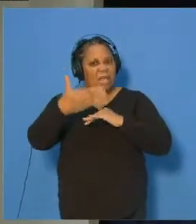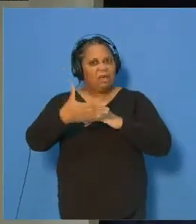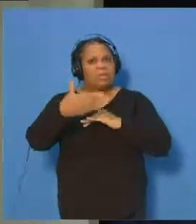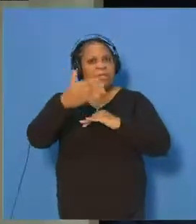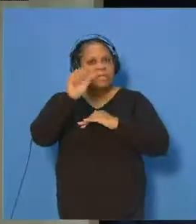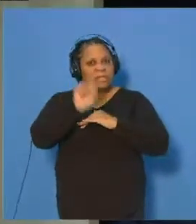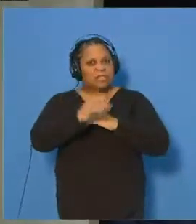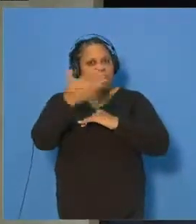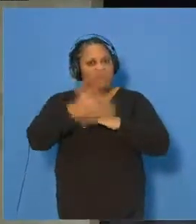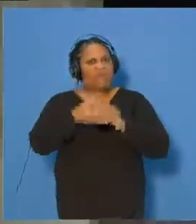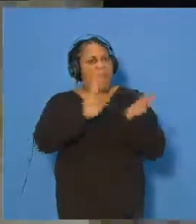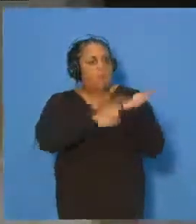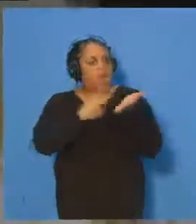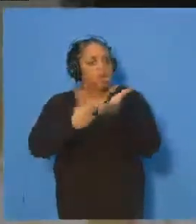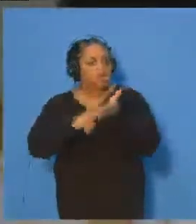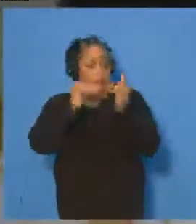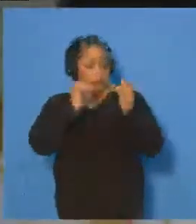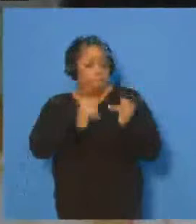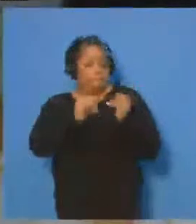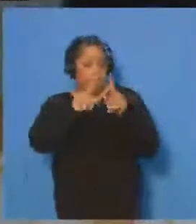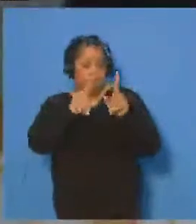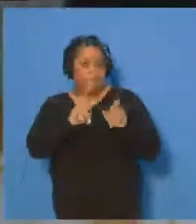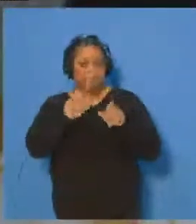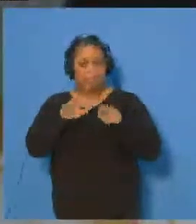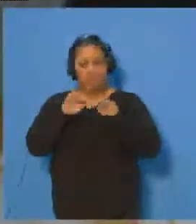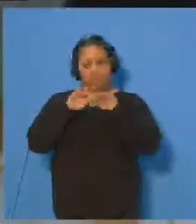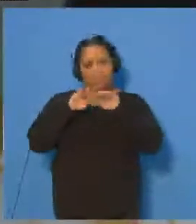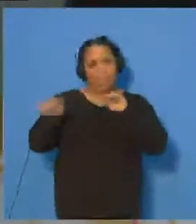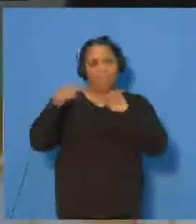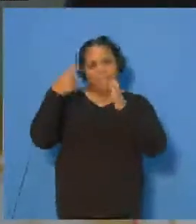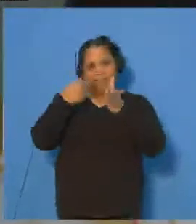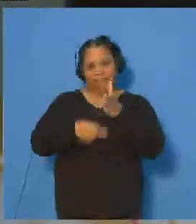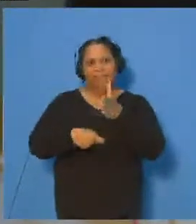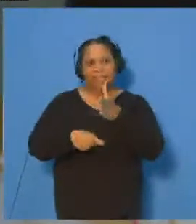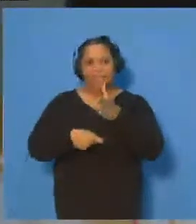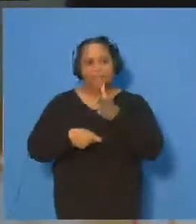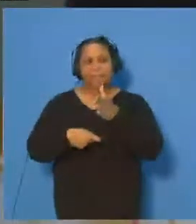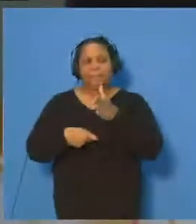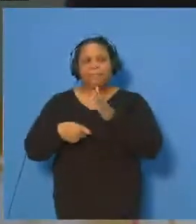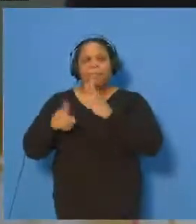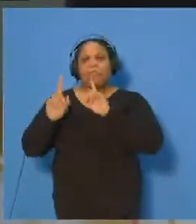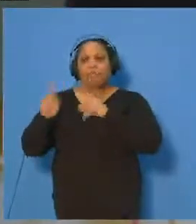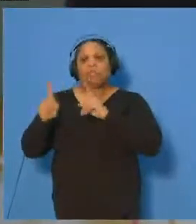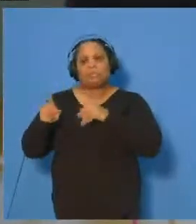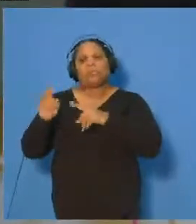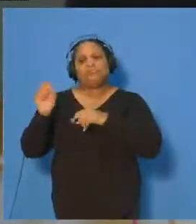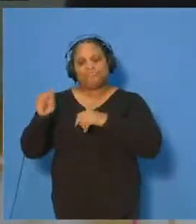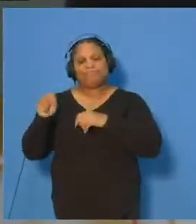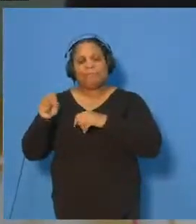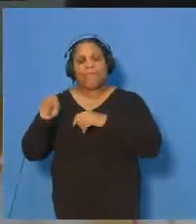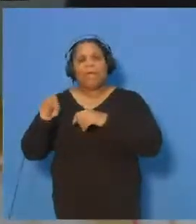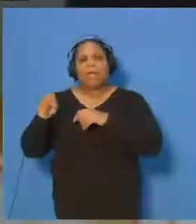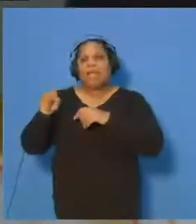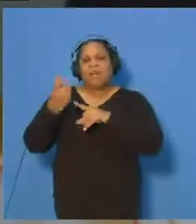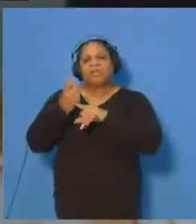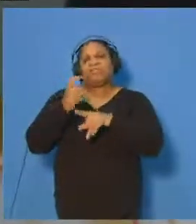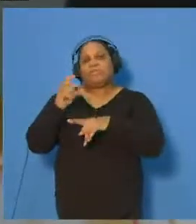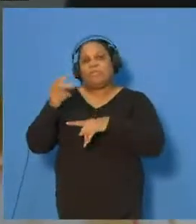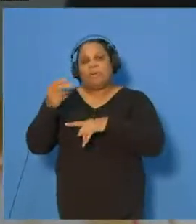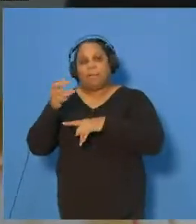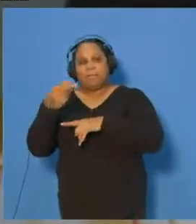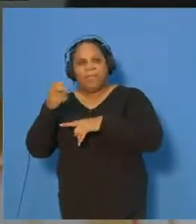set contract per test, or is it a flat fee? That question was actually asked on Friday with respect to Helix, and I don't have that